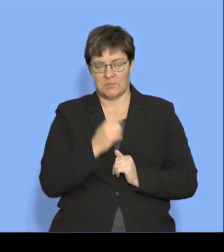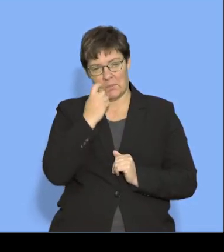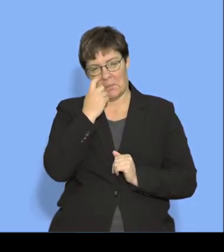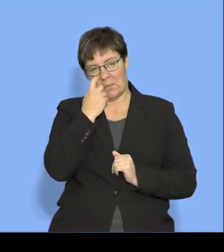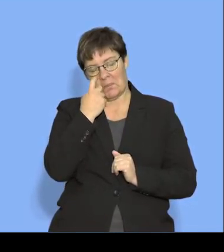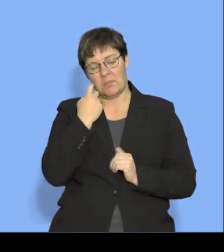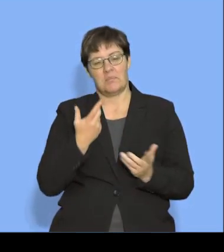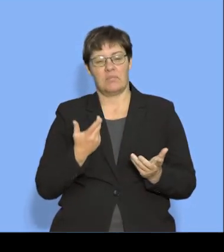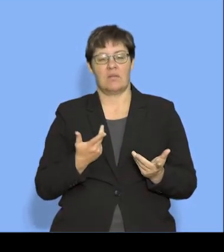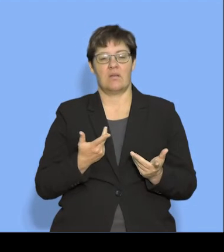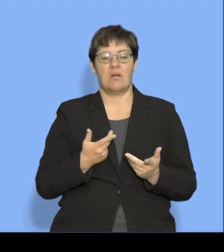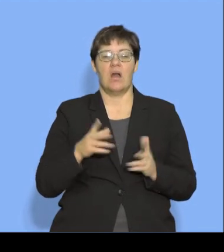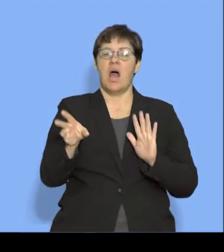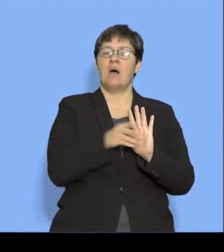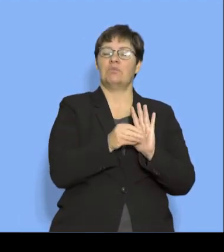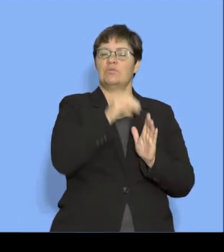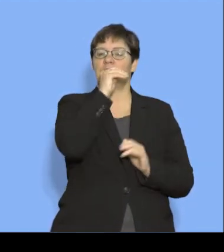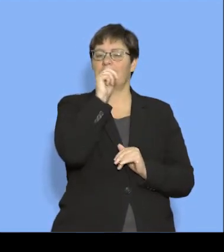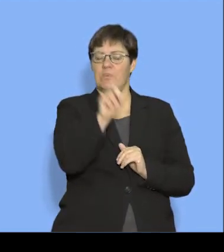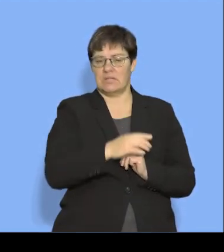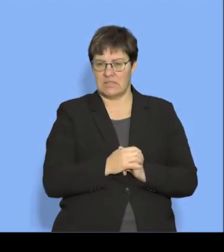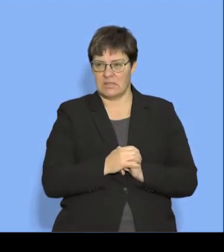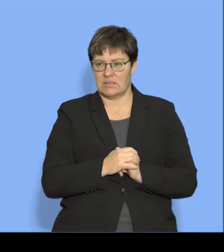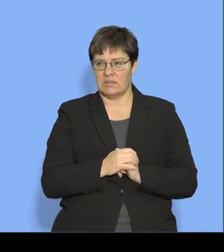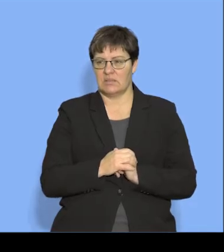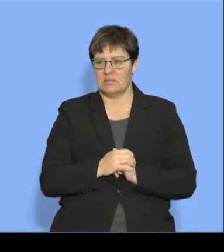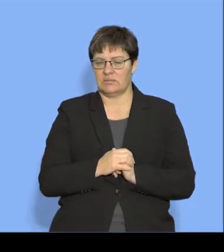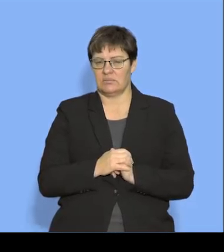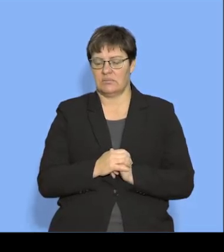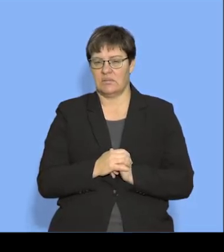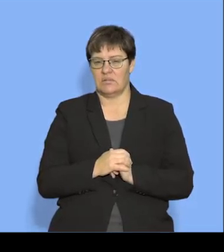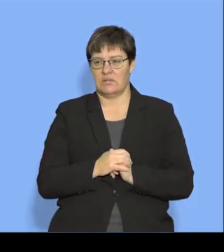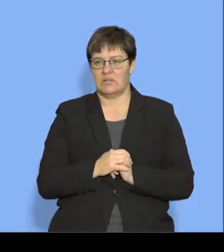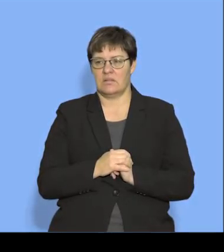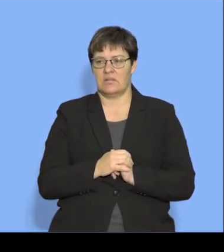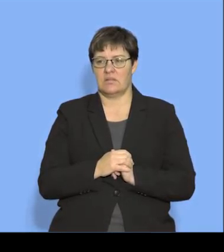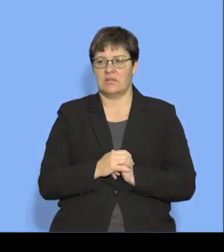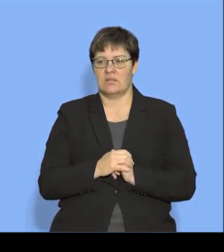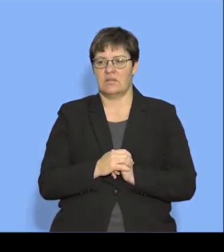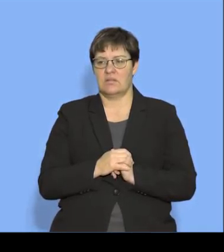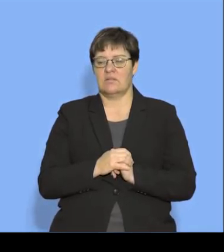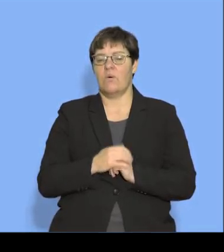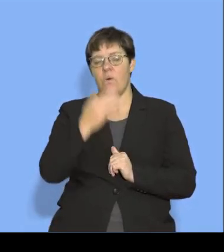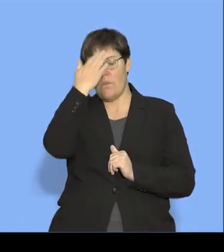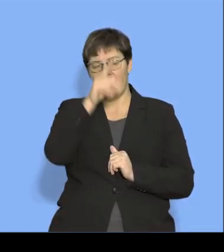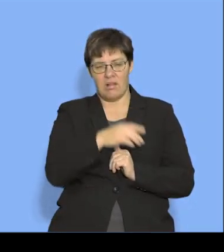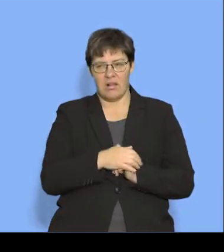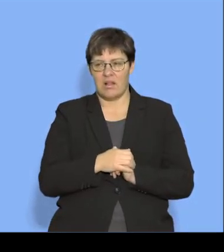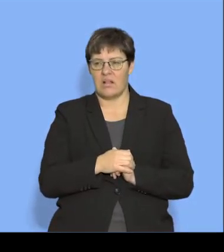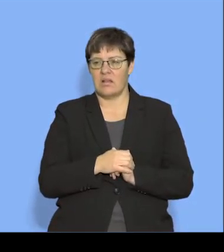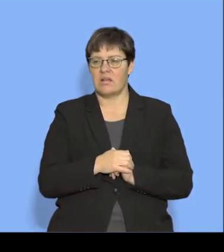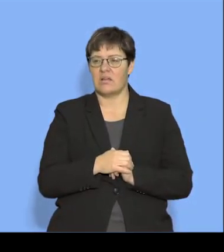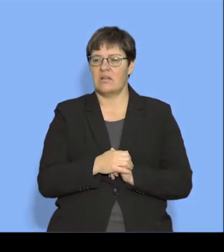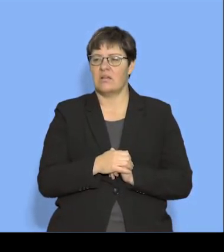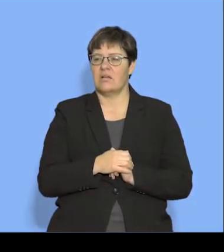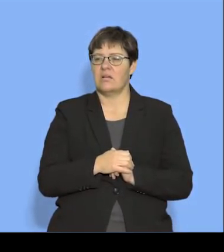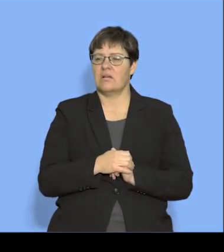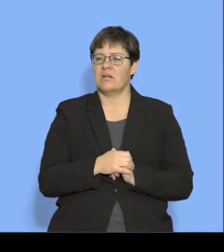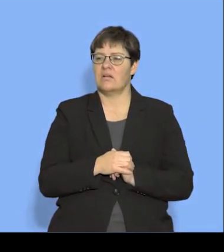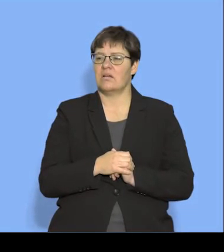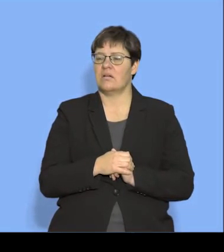Right, so what does absorption mean? If we go back to absorption, we know that absorption again points to